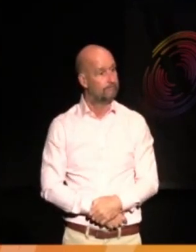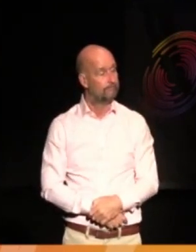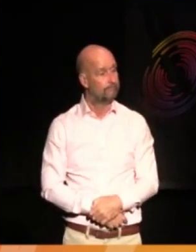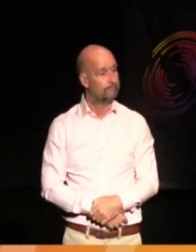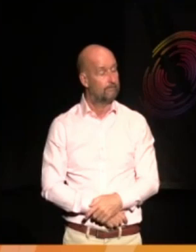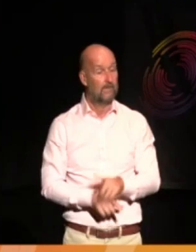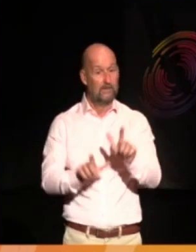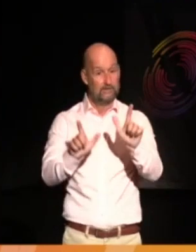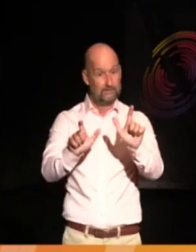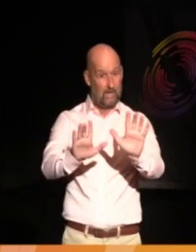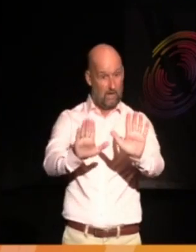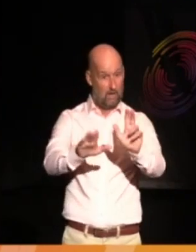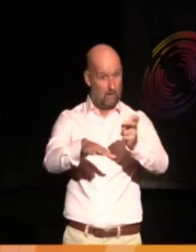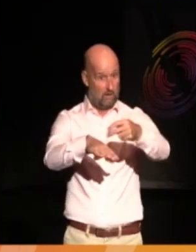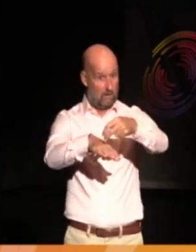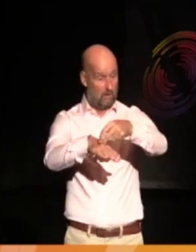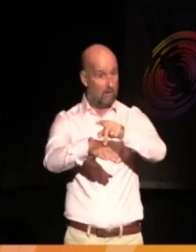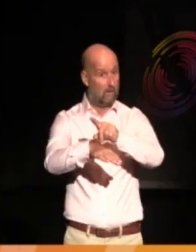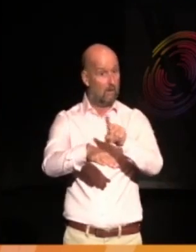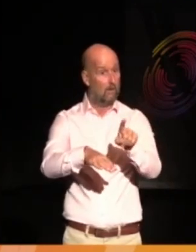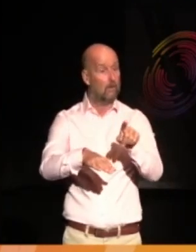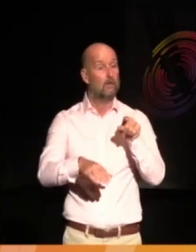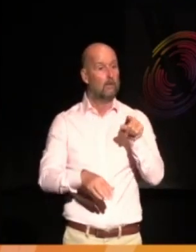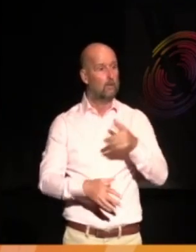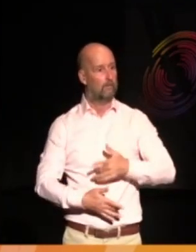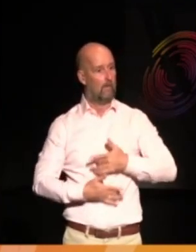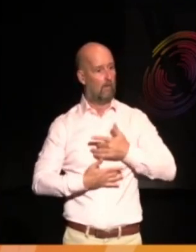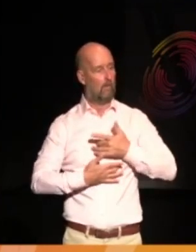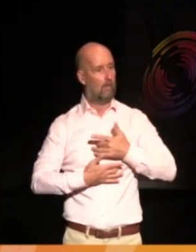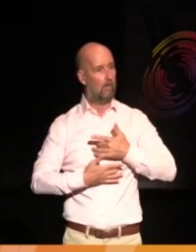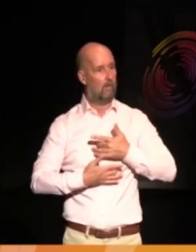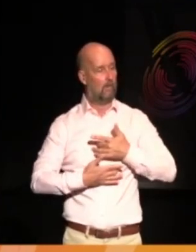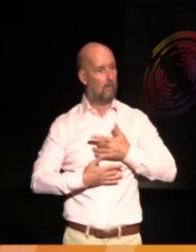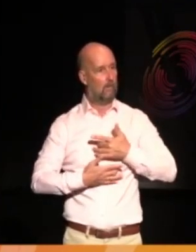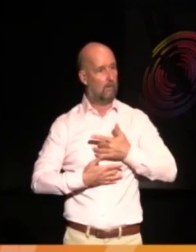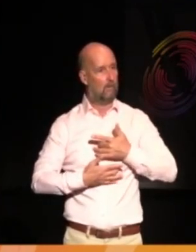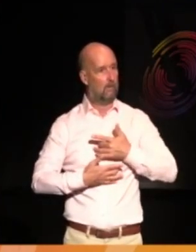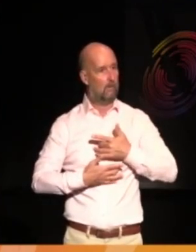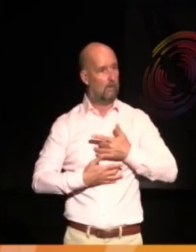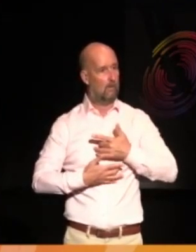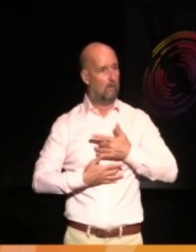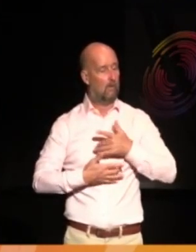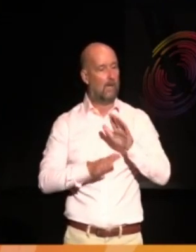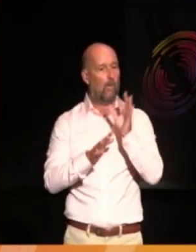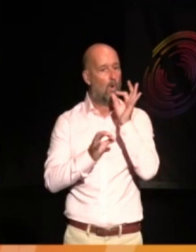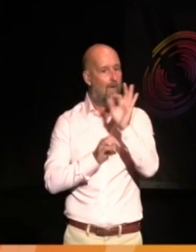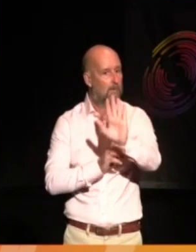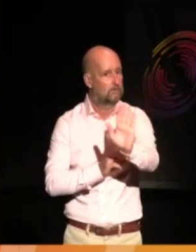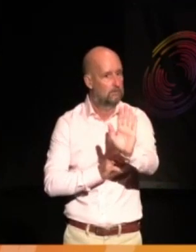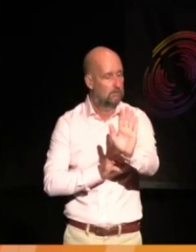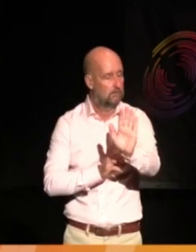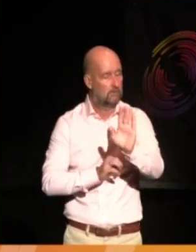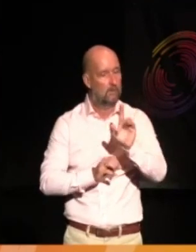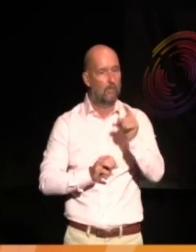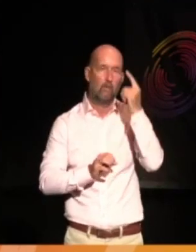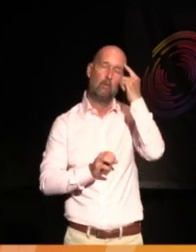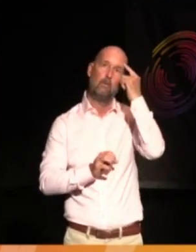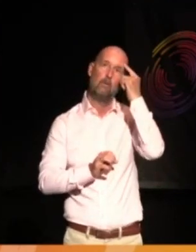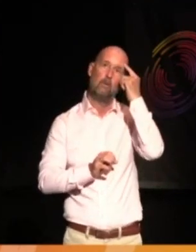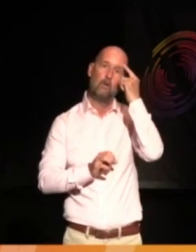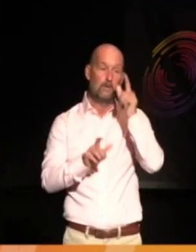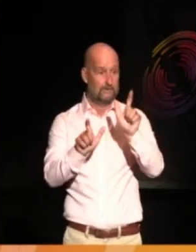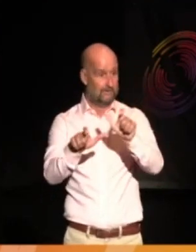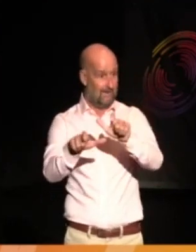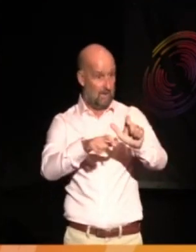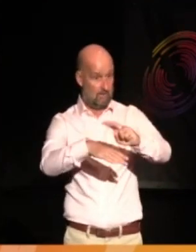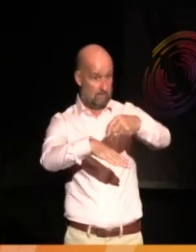Could you stay standing if you feel this is something that you're not going to be asked to do this? Could you stay